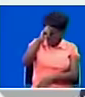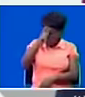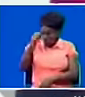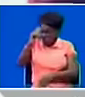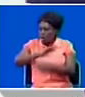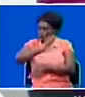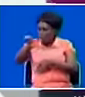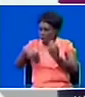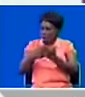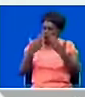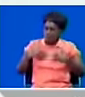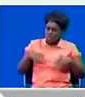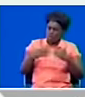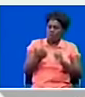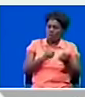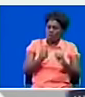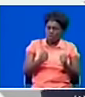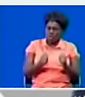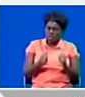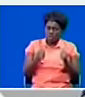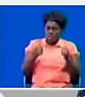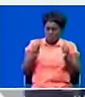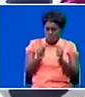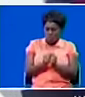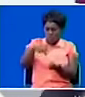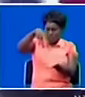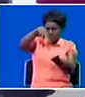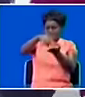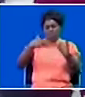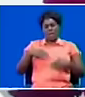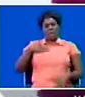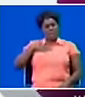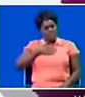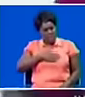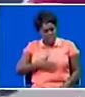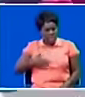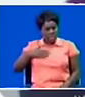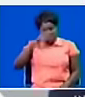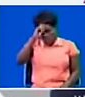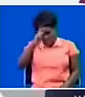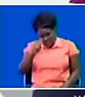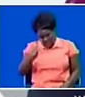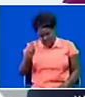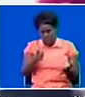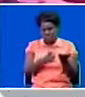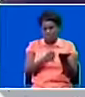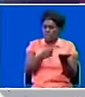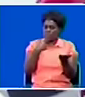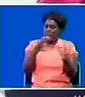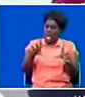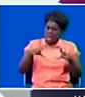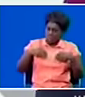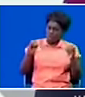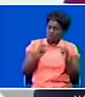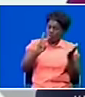wote walioshindana na hawa wangwana. Mimi nawaomba kwa heshima. Waswahili wanasema